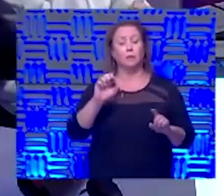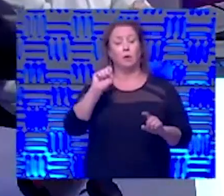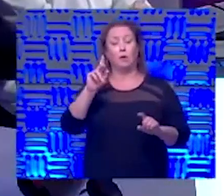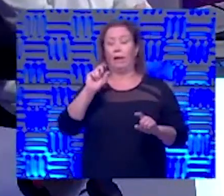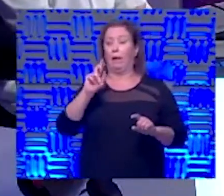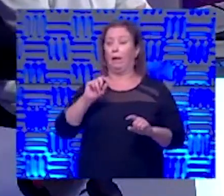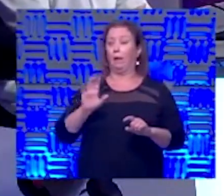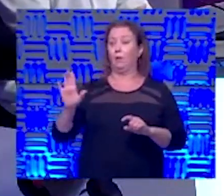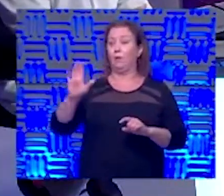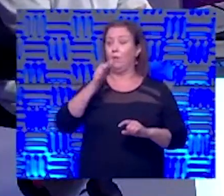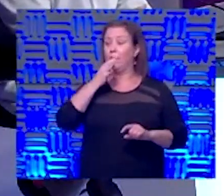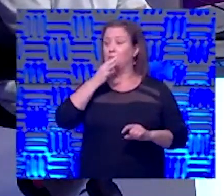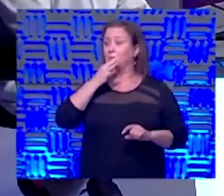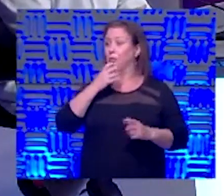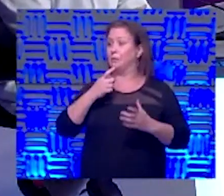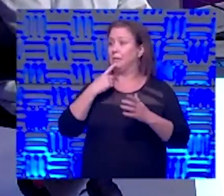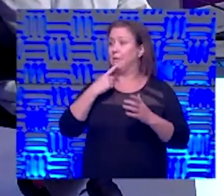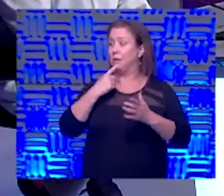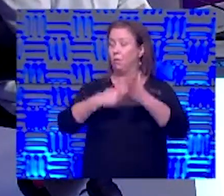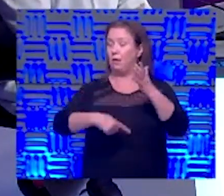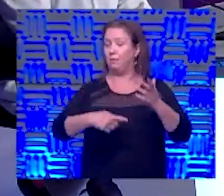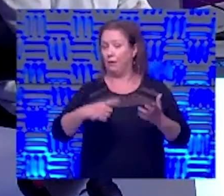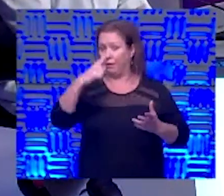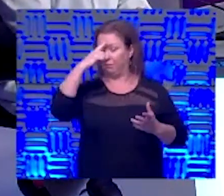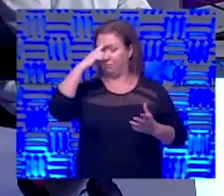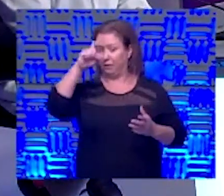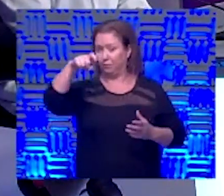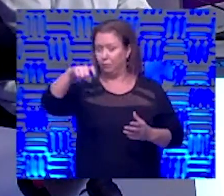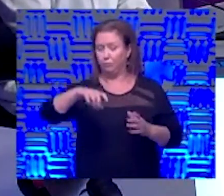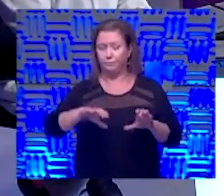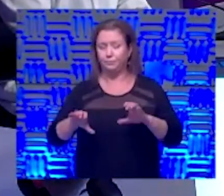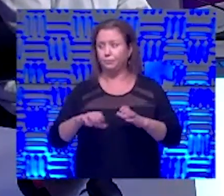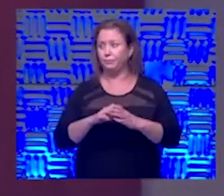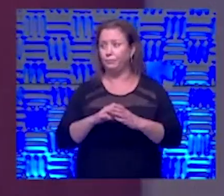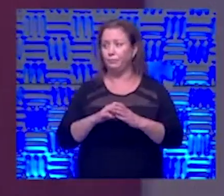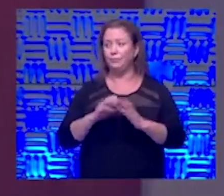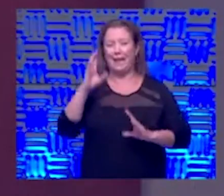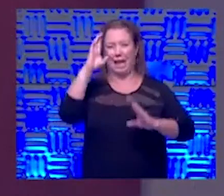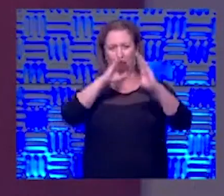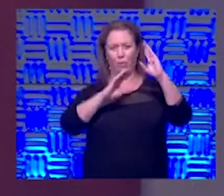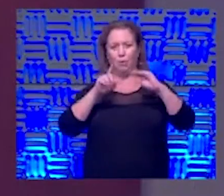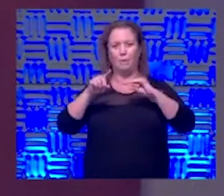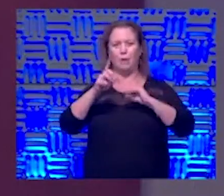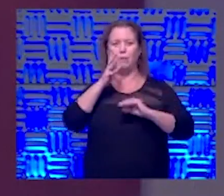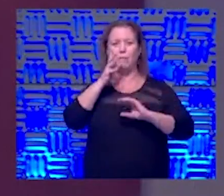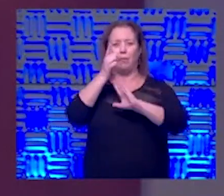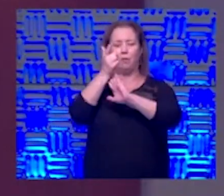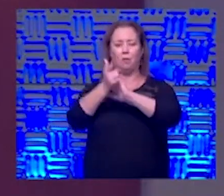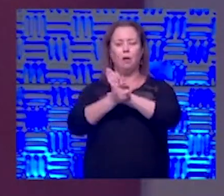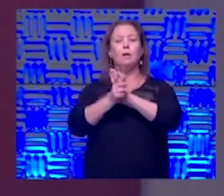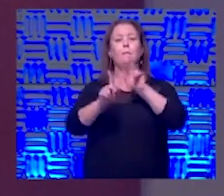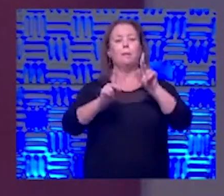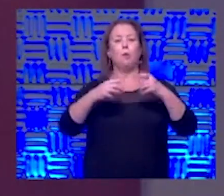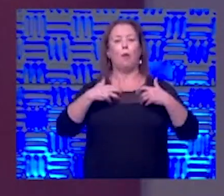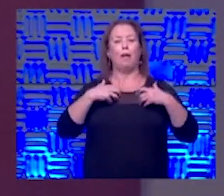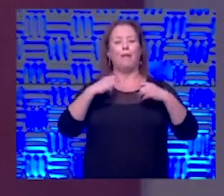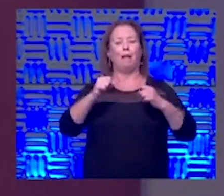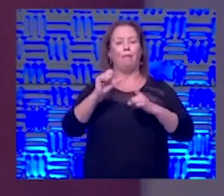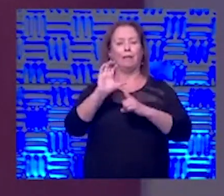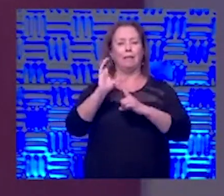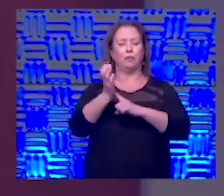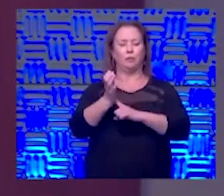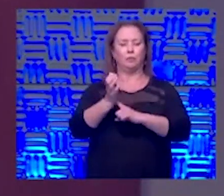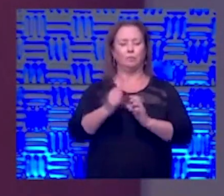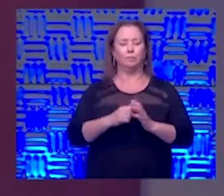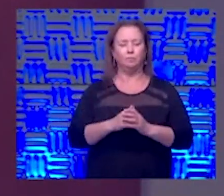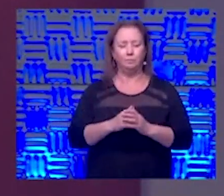go. Wissam, you're up first. All right, so I would worry about the elderly and those with health conditions. I